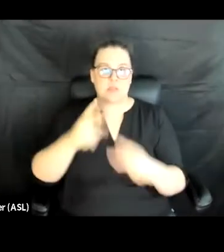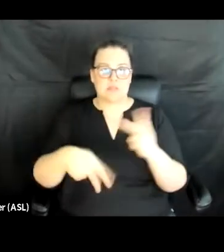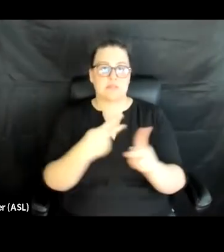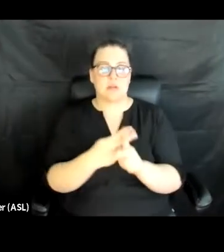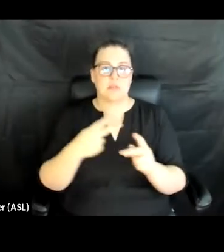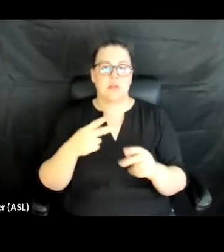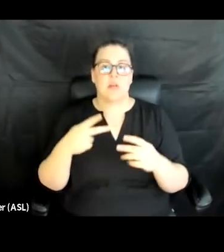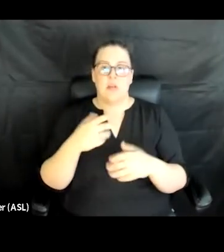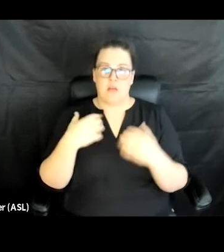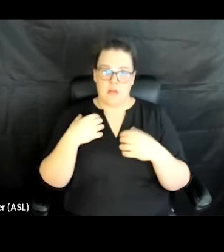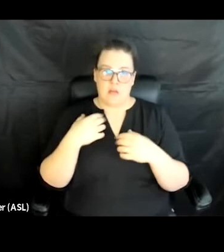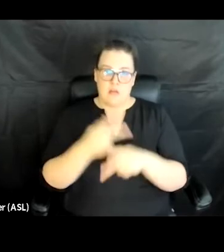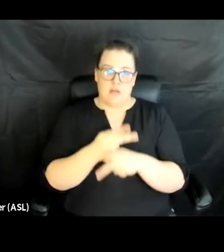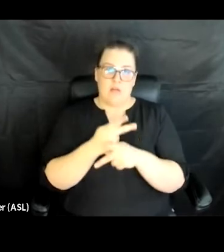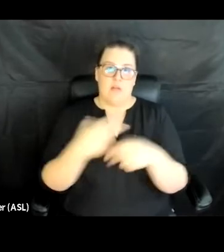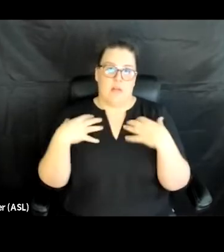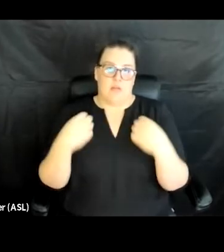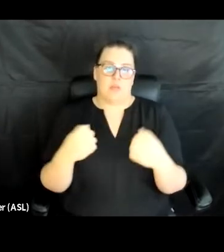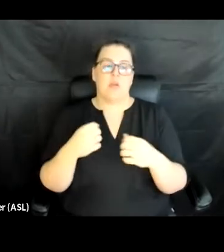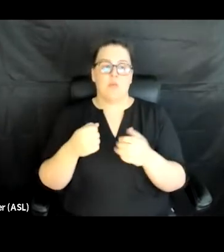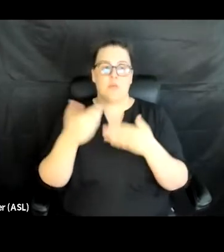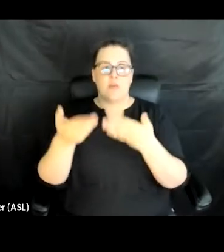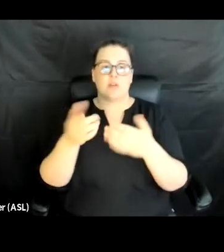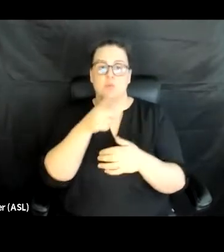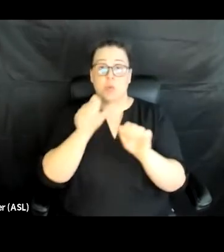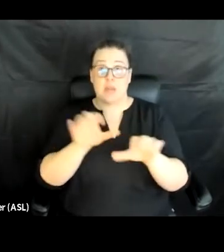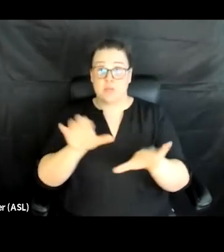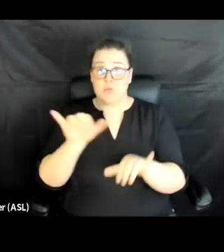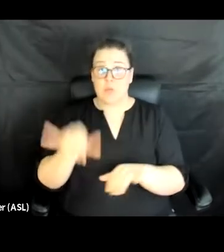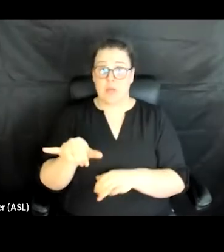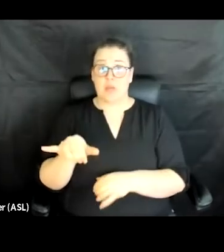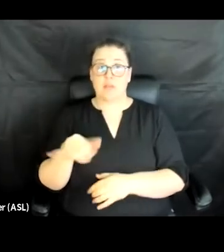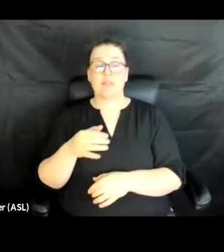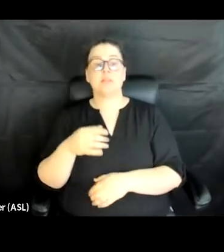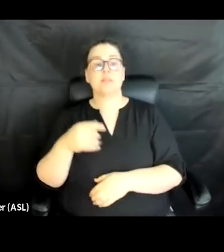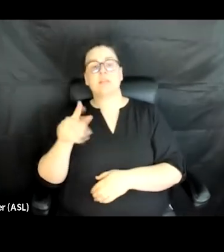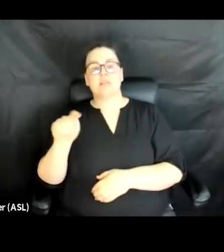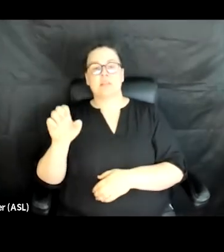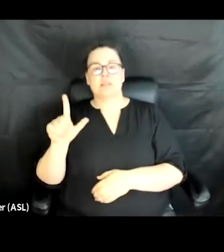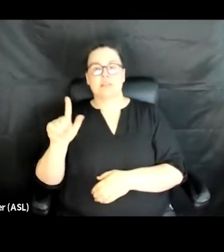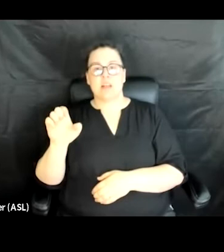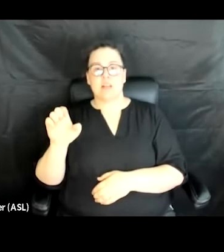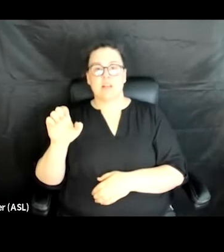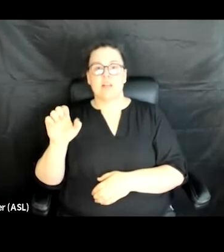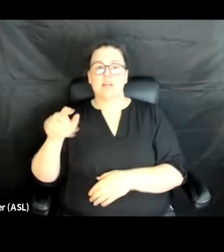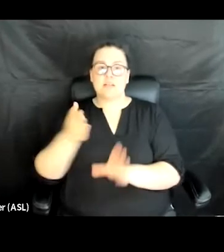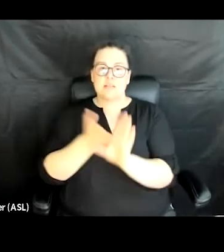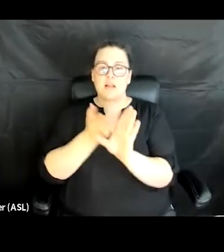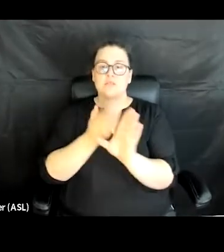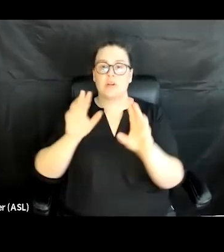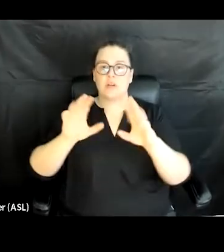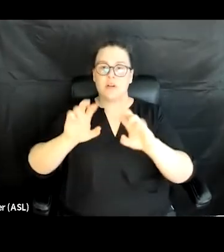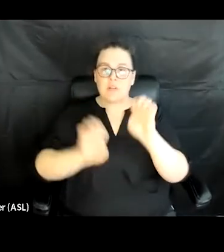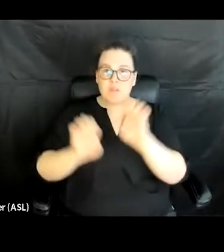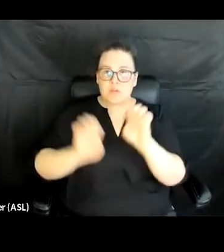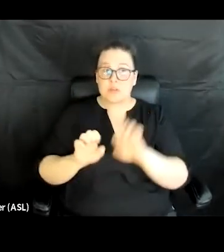perform telepsychiatric evaluations, and that includes those psychiatric mental health nurses I had mentioned before. In Rhode Island,